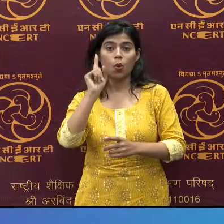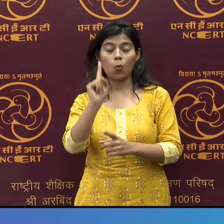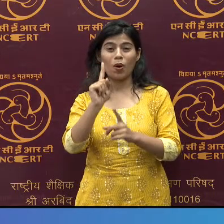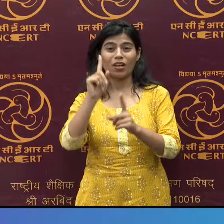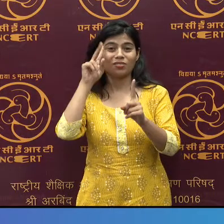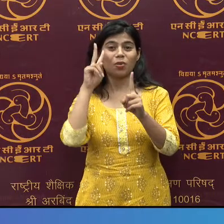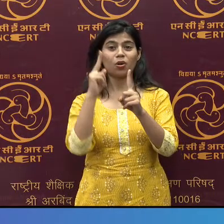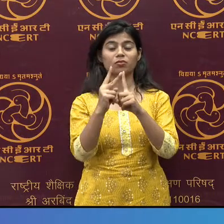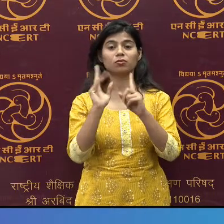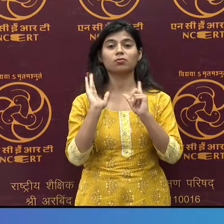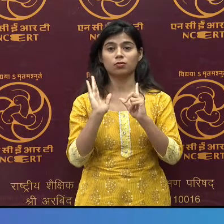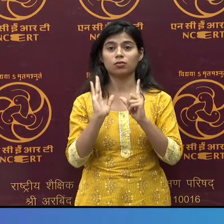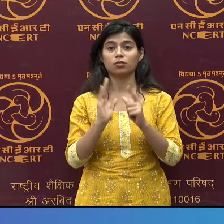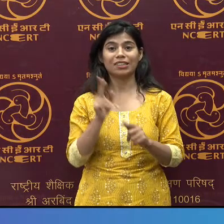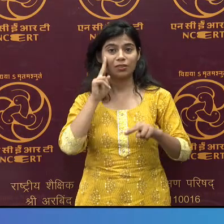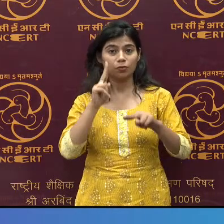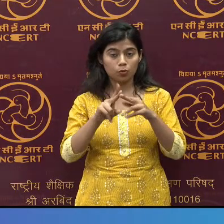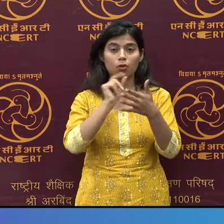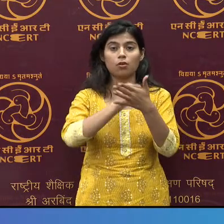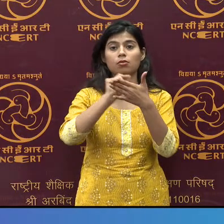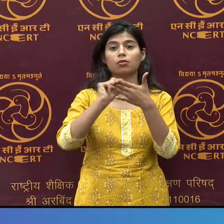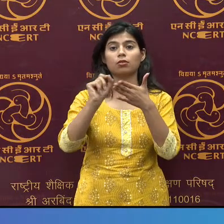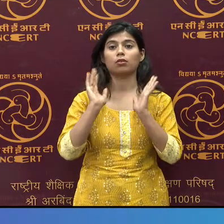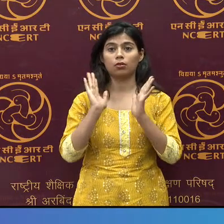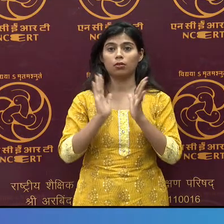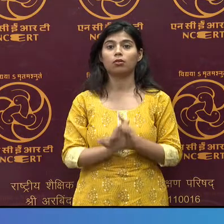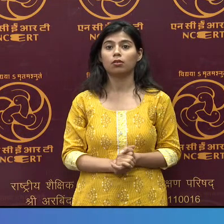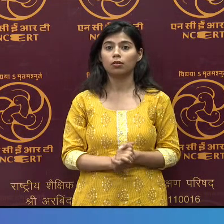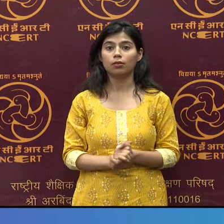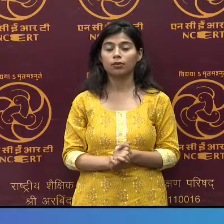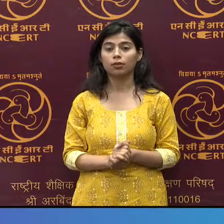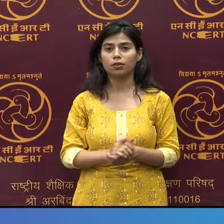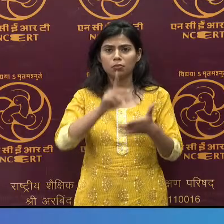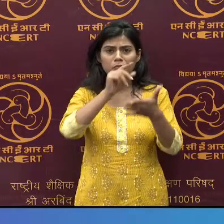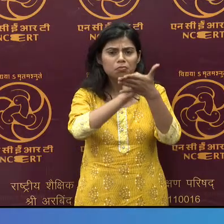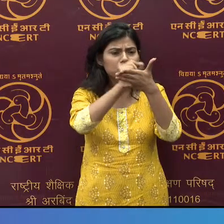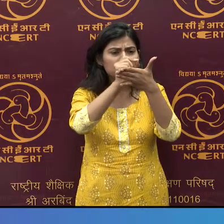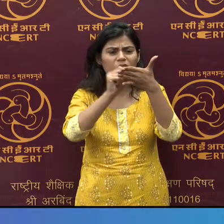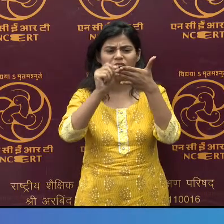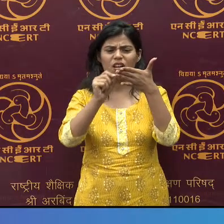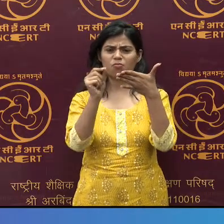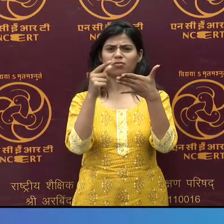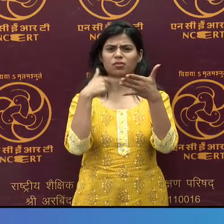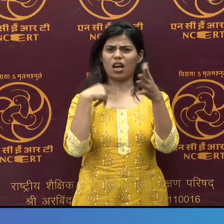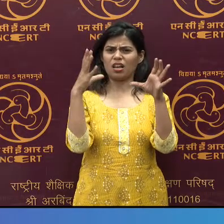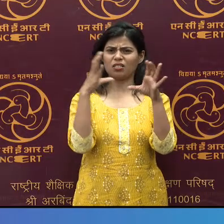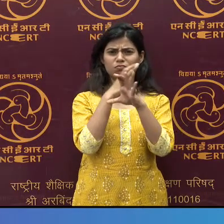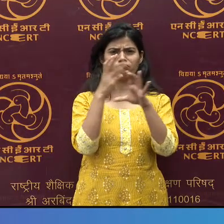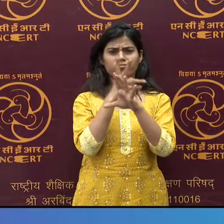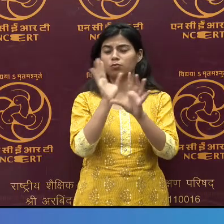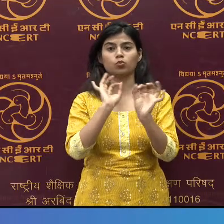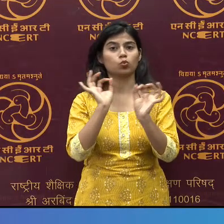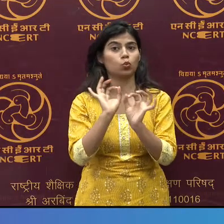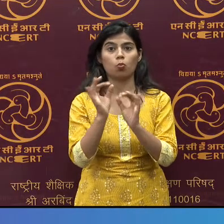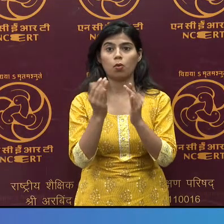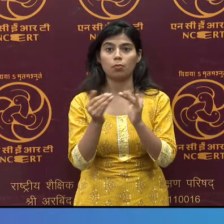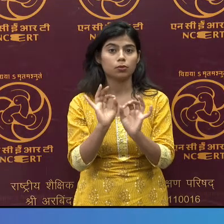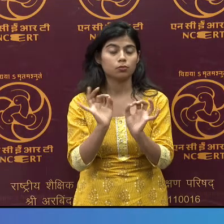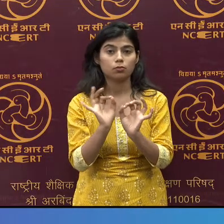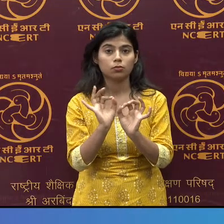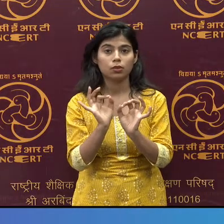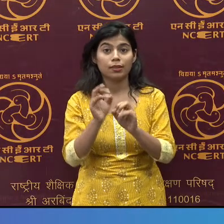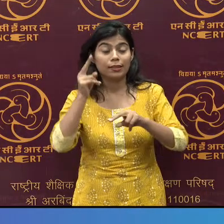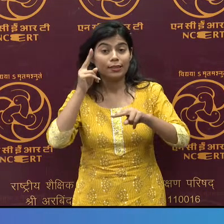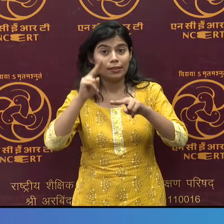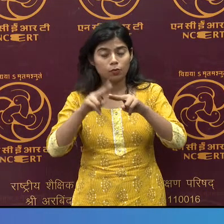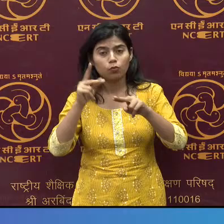view when you are writing. Your writing should not show confusion on your part that you don't know what is happening. You might